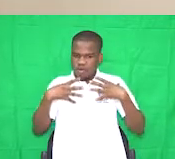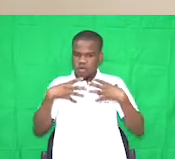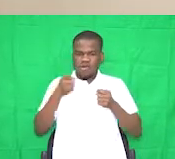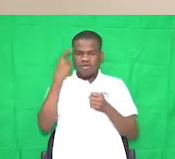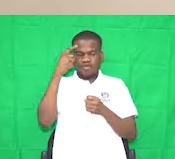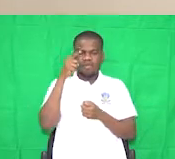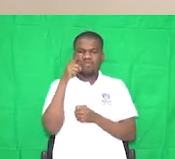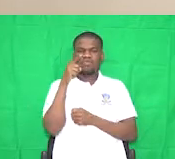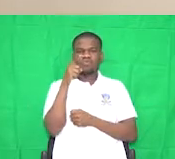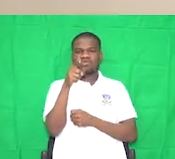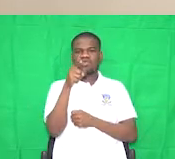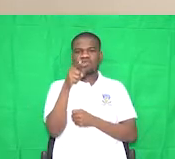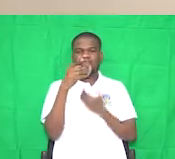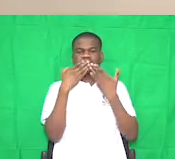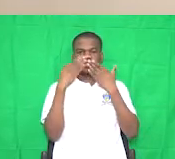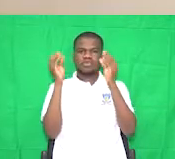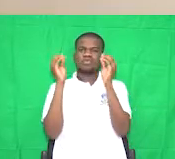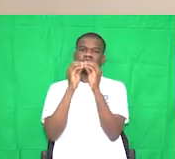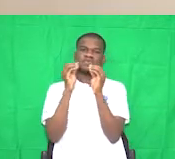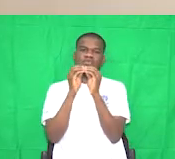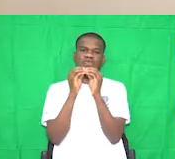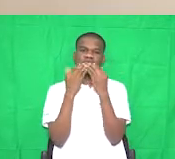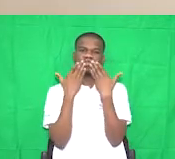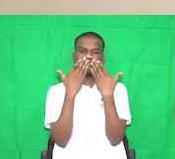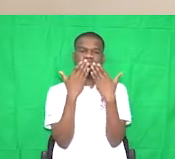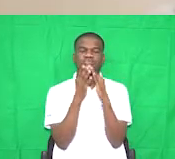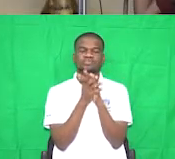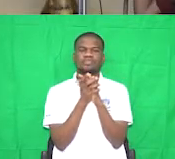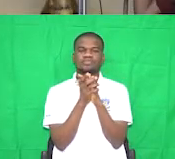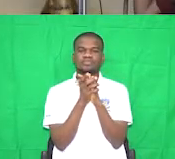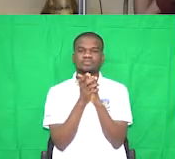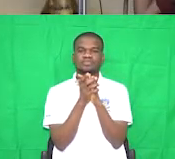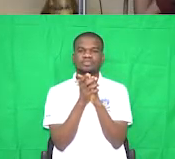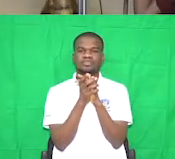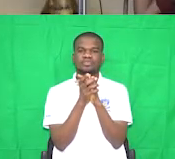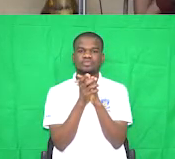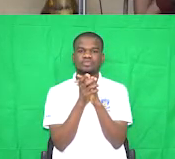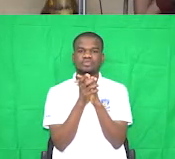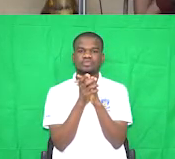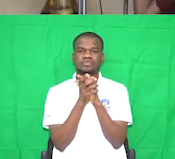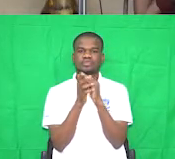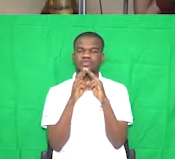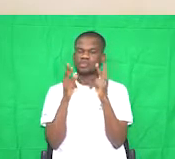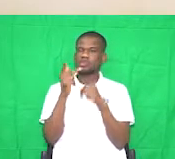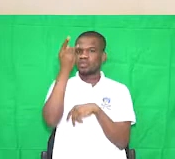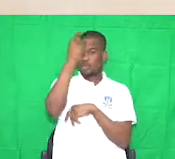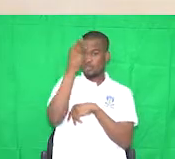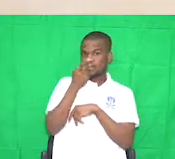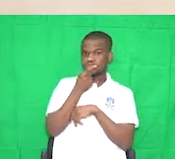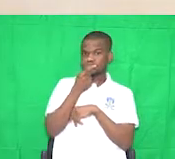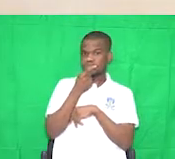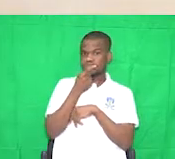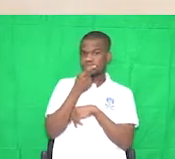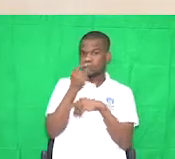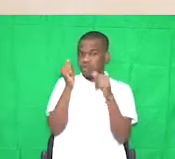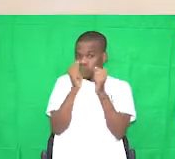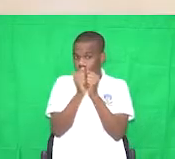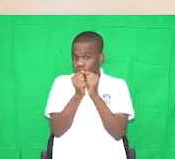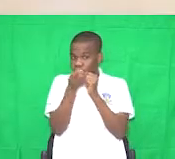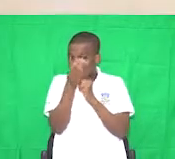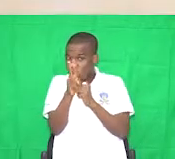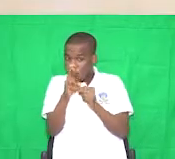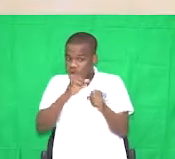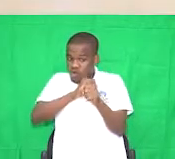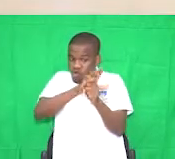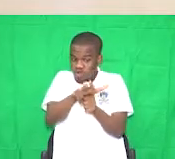life possible. From your son, Samuel Date. Thank you. So parents, with or without COVID,